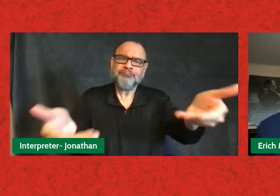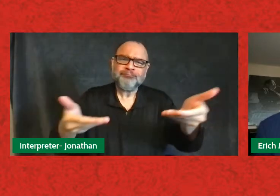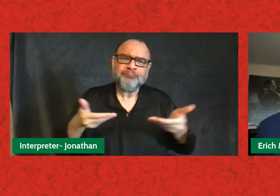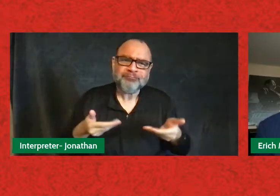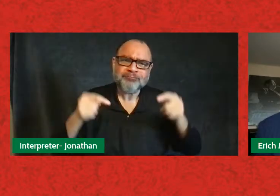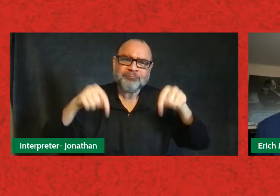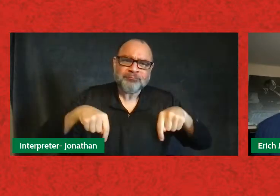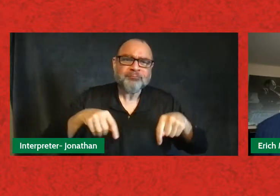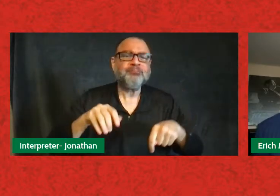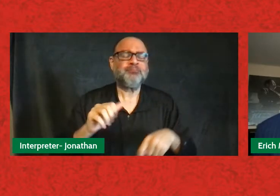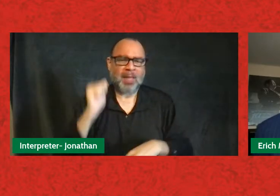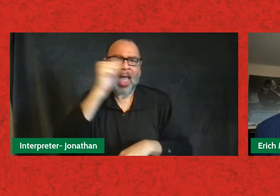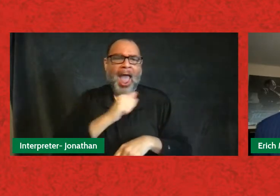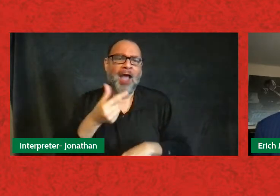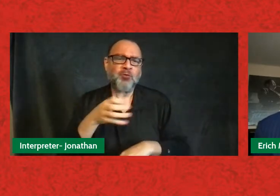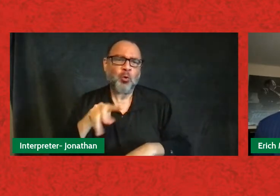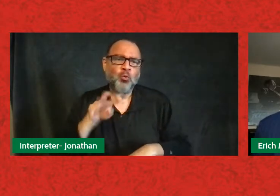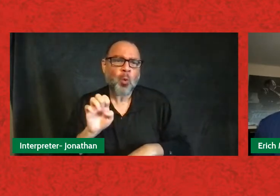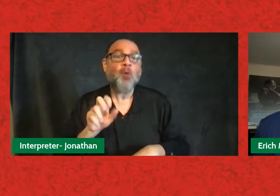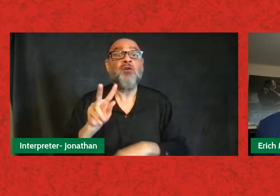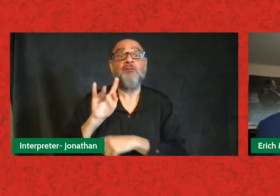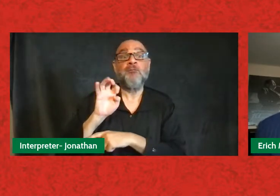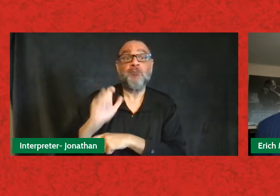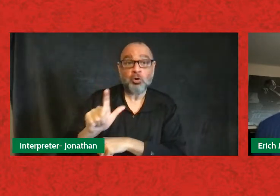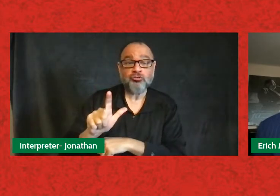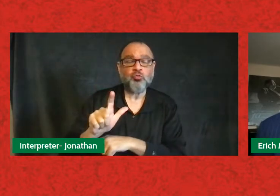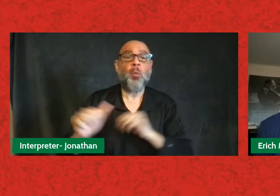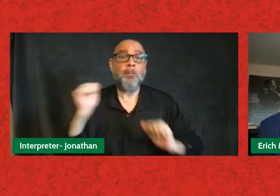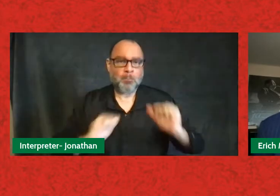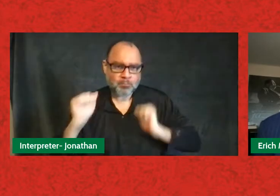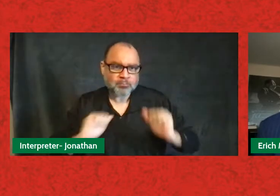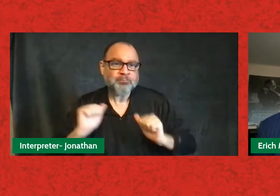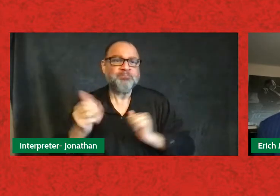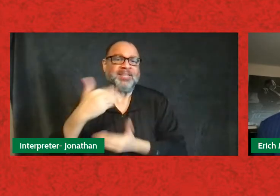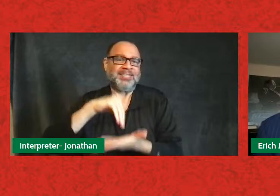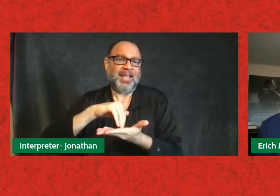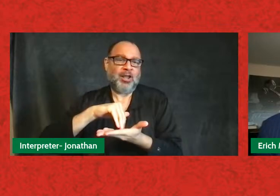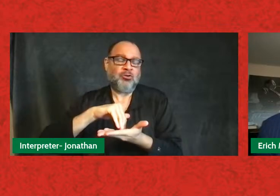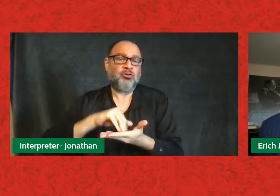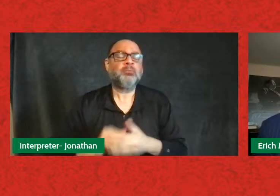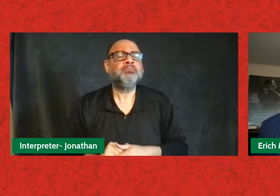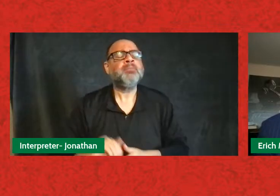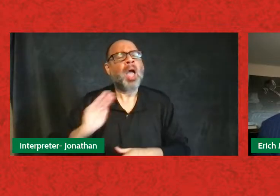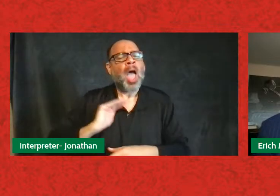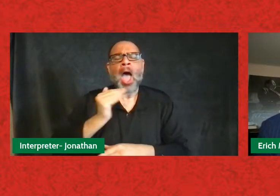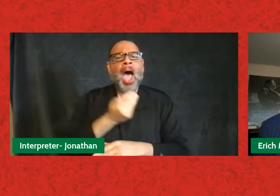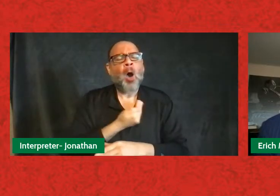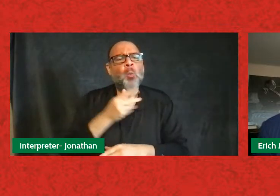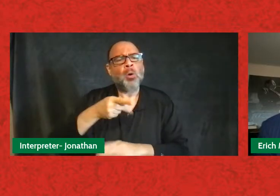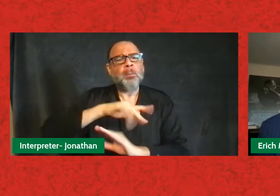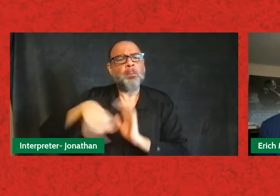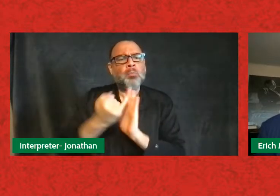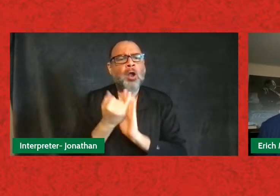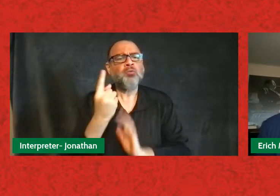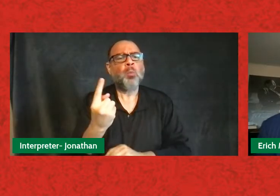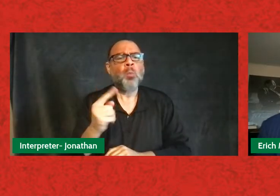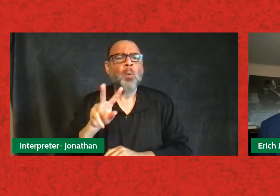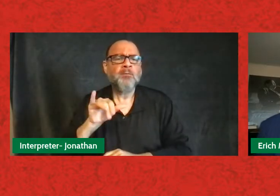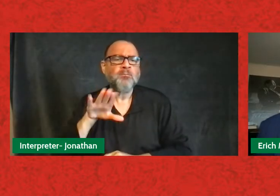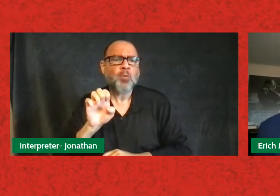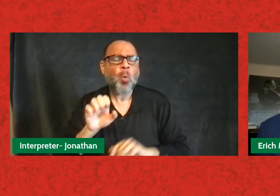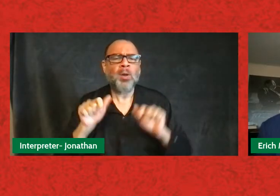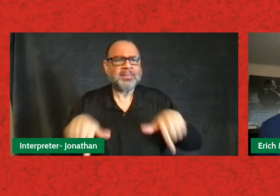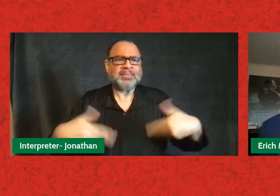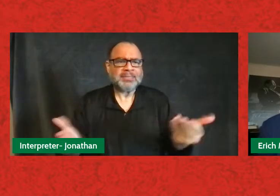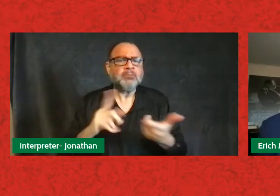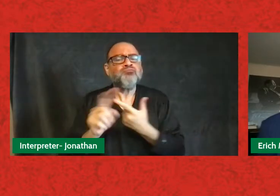Virtual Performing Arts Center. Project One Voice is an organization dedicated to supporting theater and the